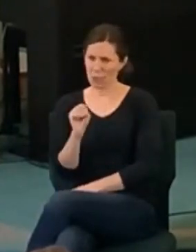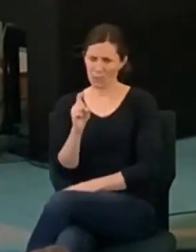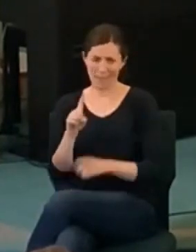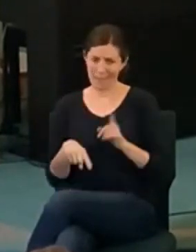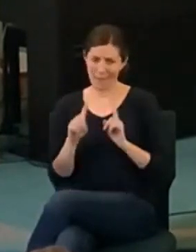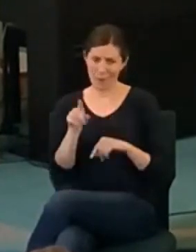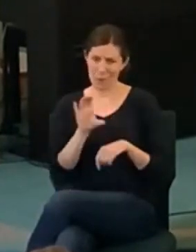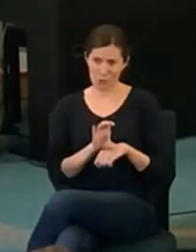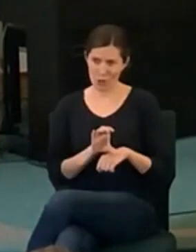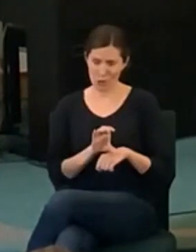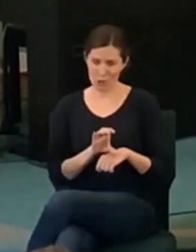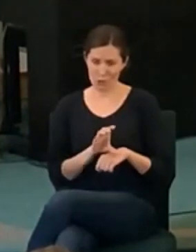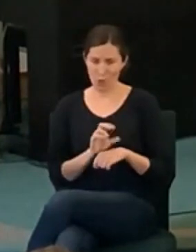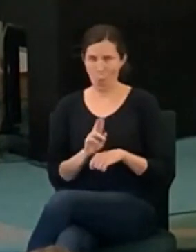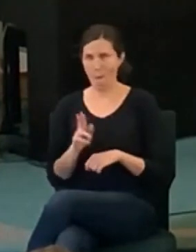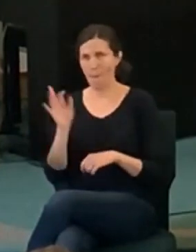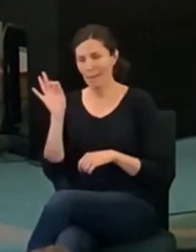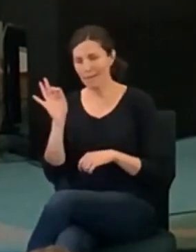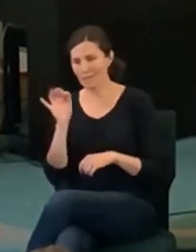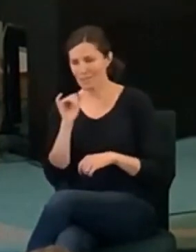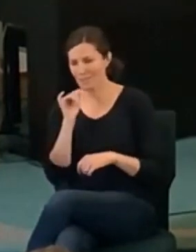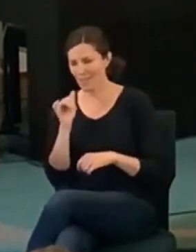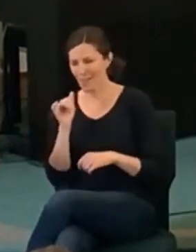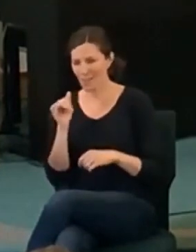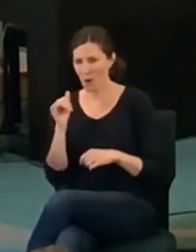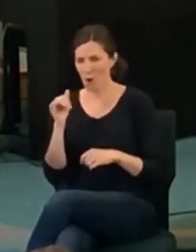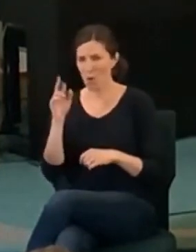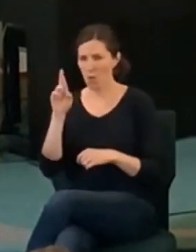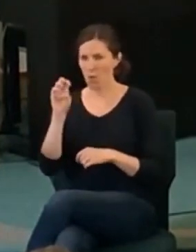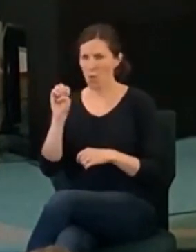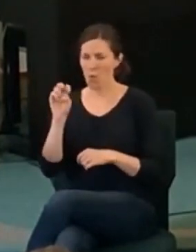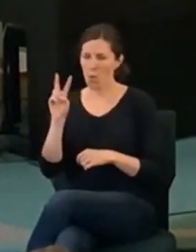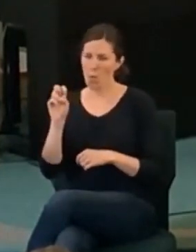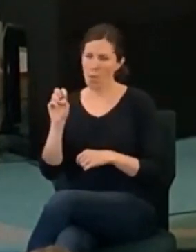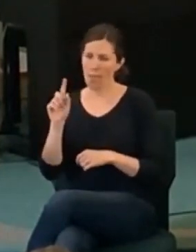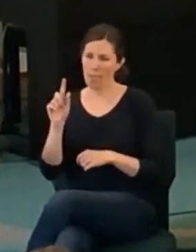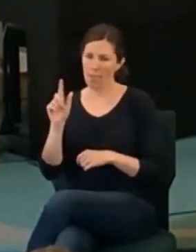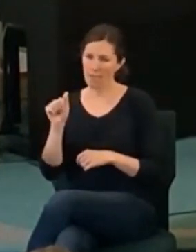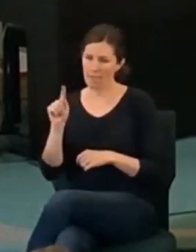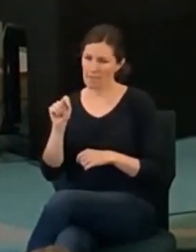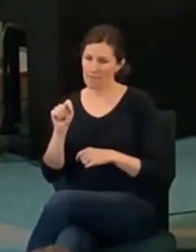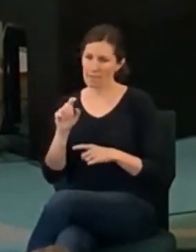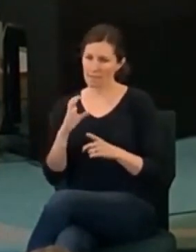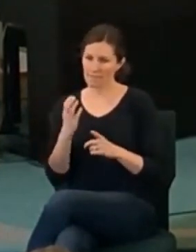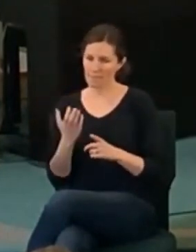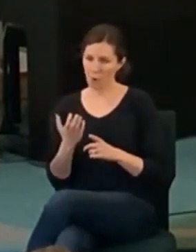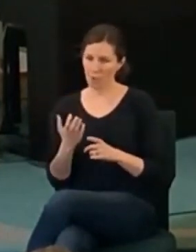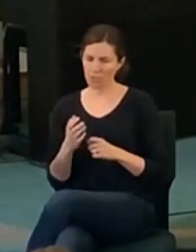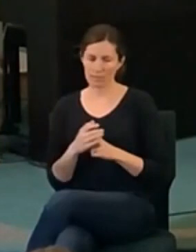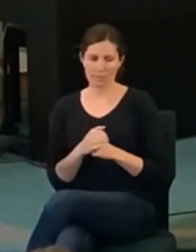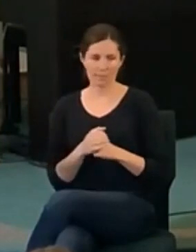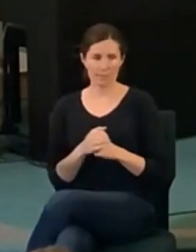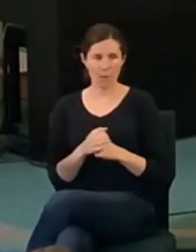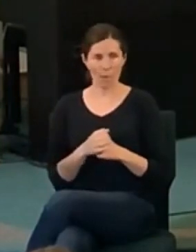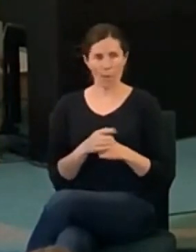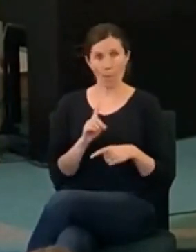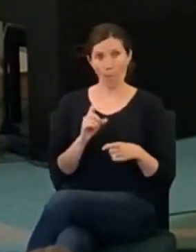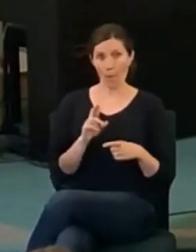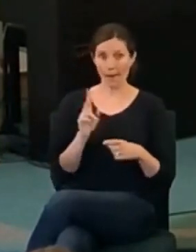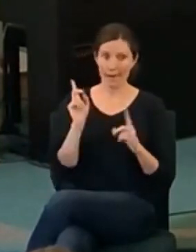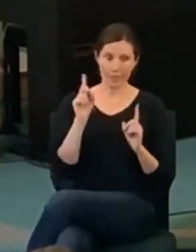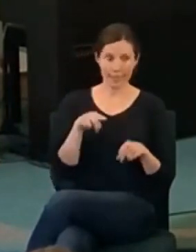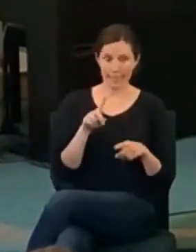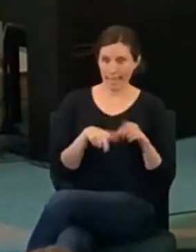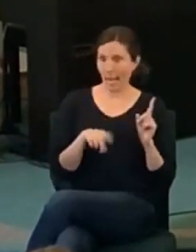me. If I go there, they'll be talking about me. Church is just for a bunch of weak people that need God and a